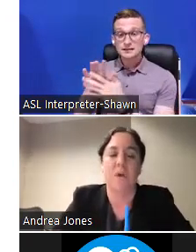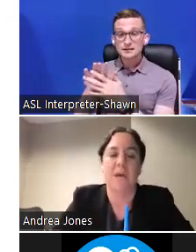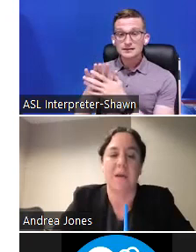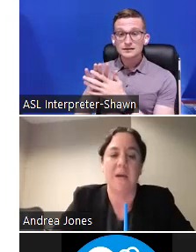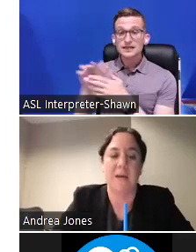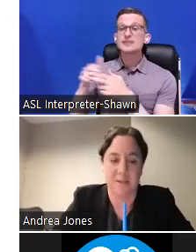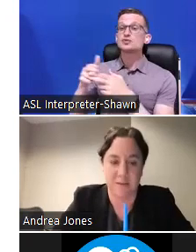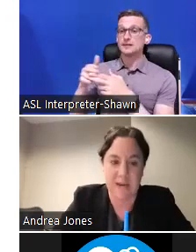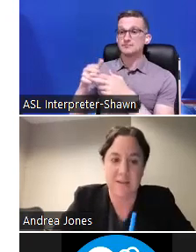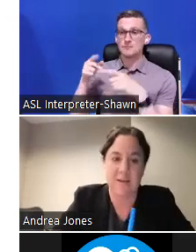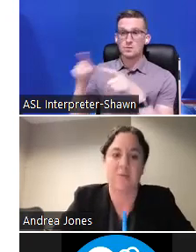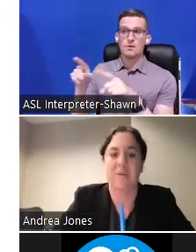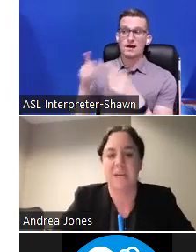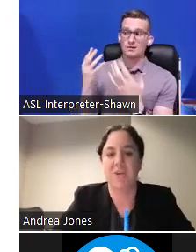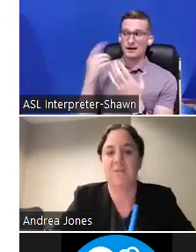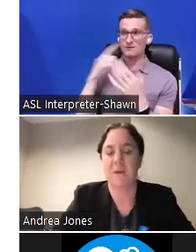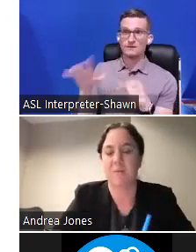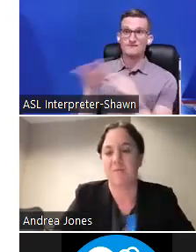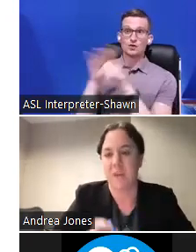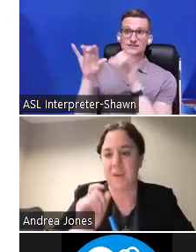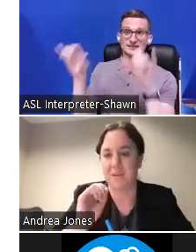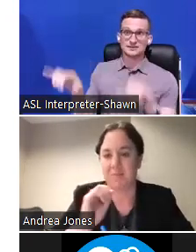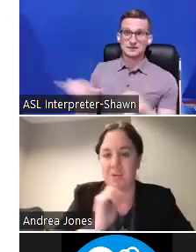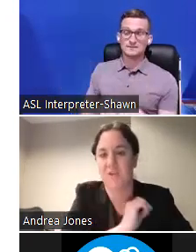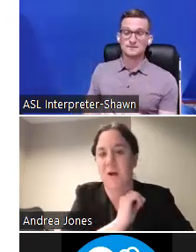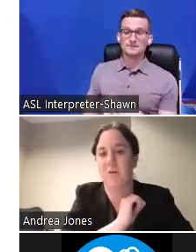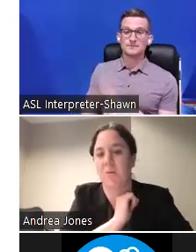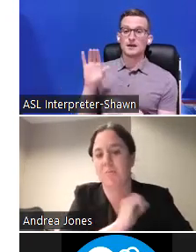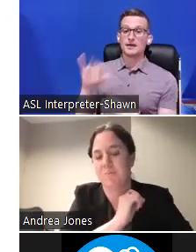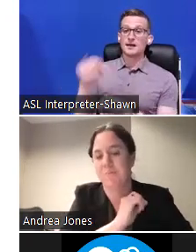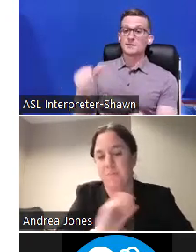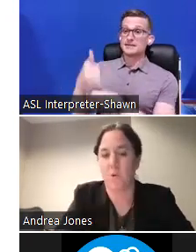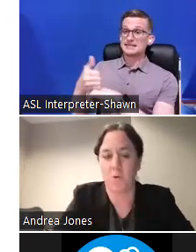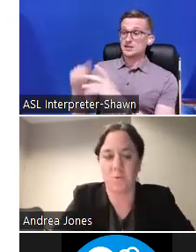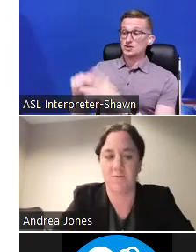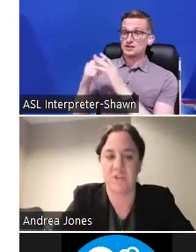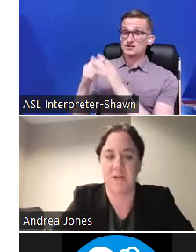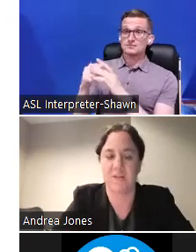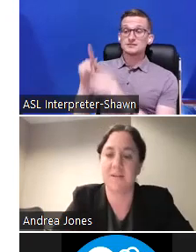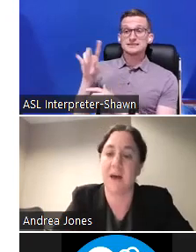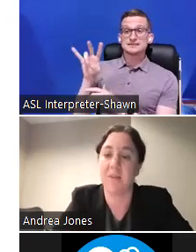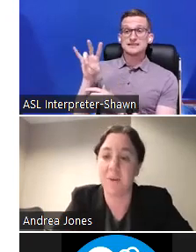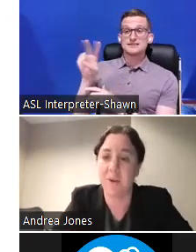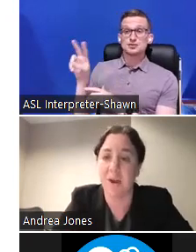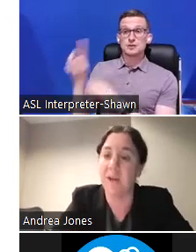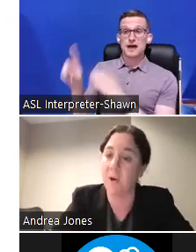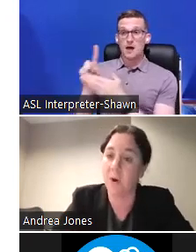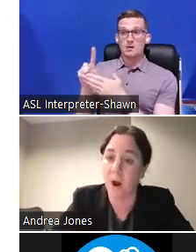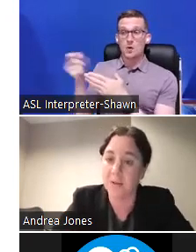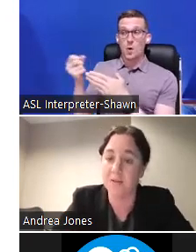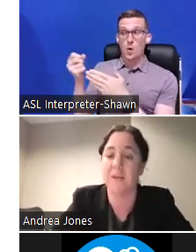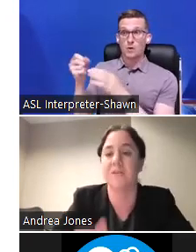And it delayed the implementation of some of the 72-hour hold provisions. The bill carried